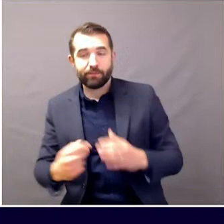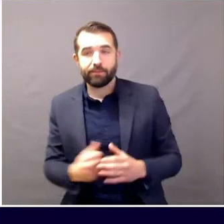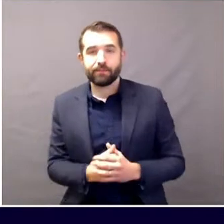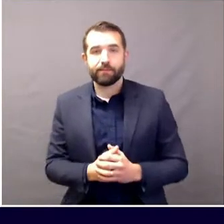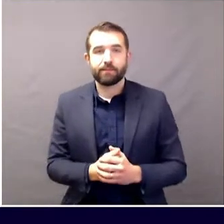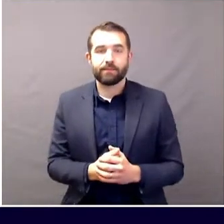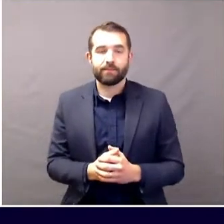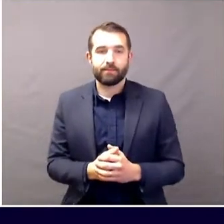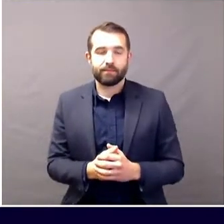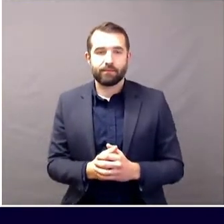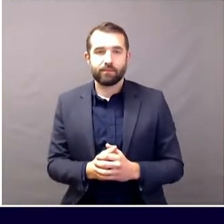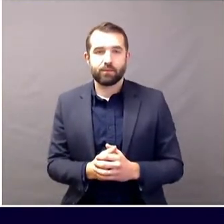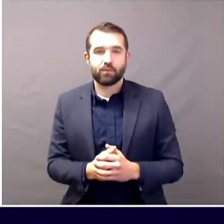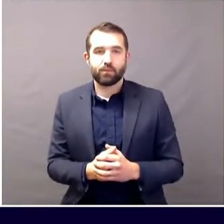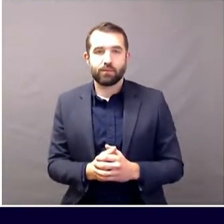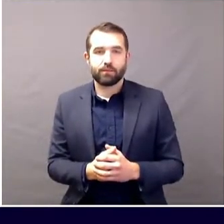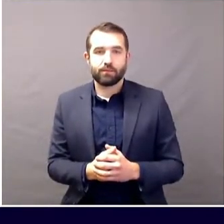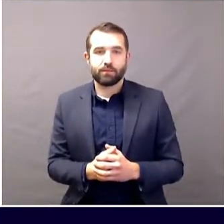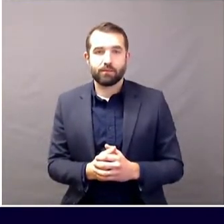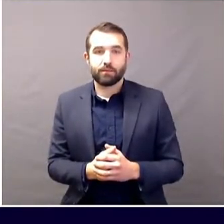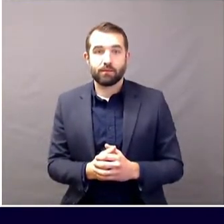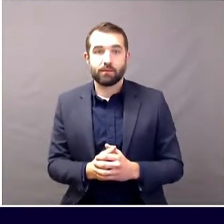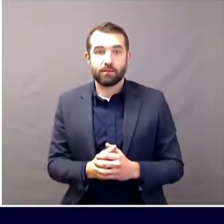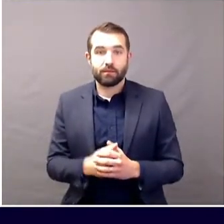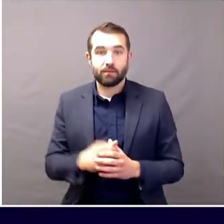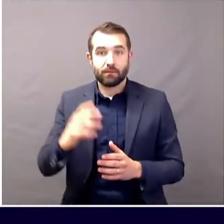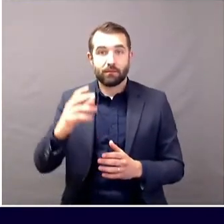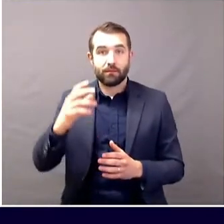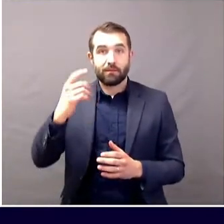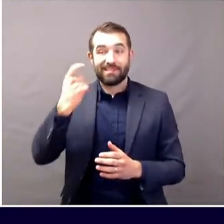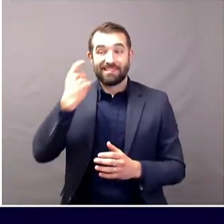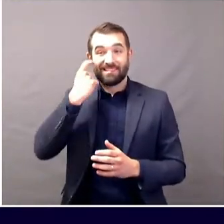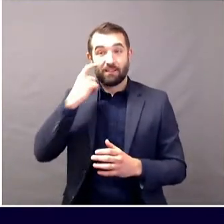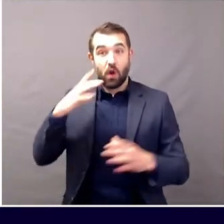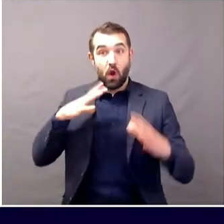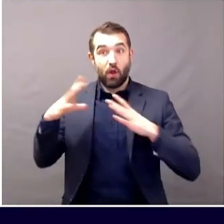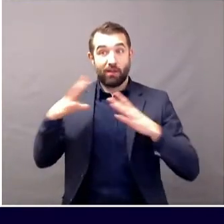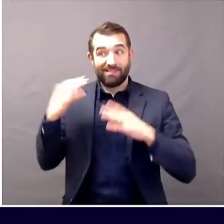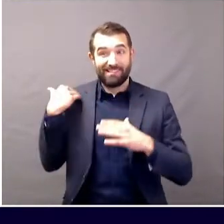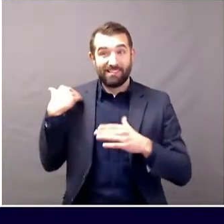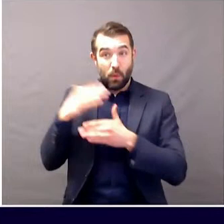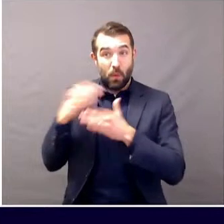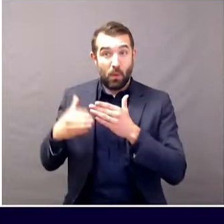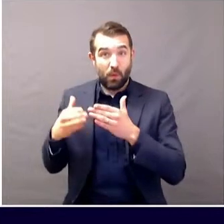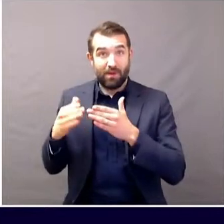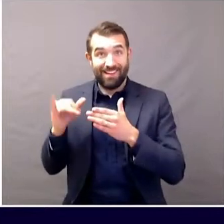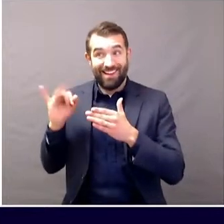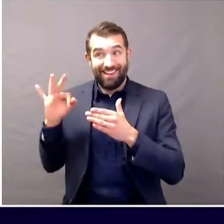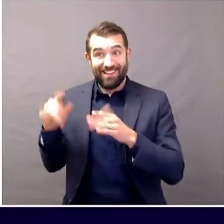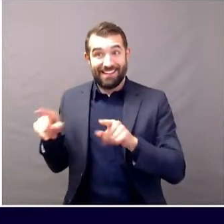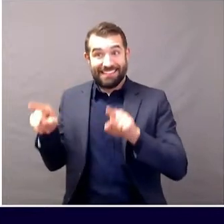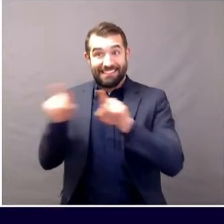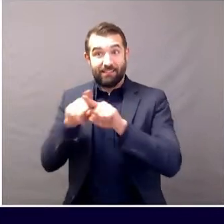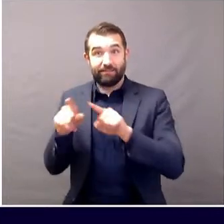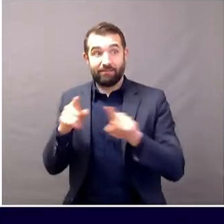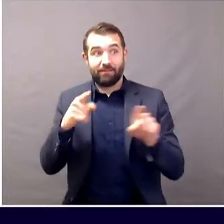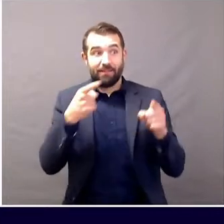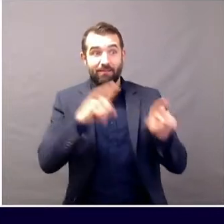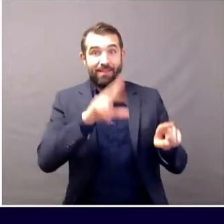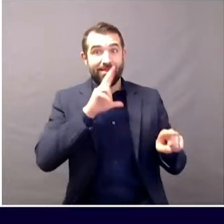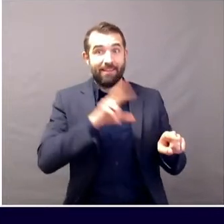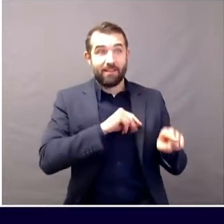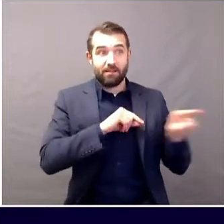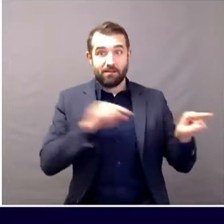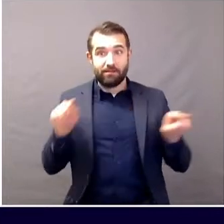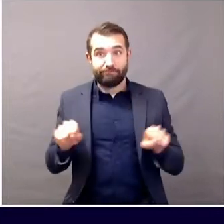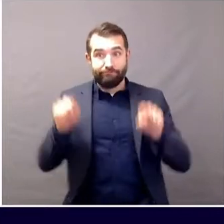that if this holidays weekend mirrors last month's holiday weekend, it is likely, if not probable,